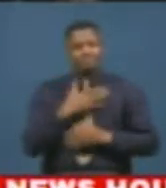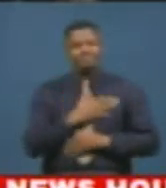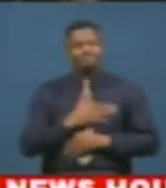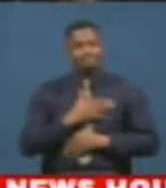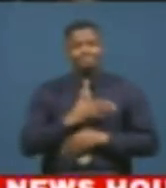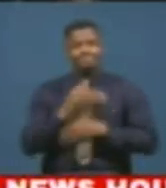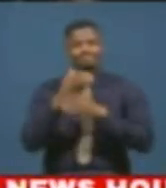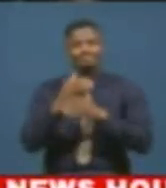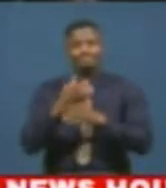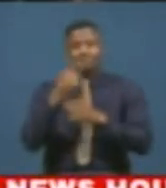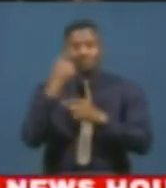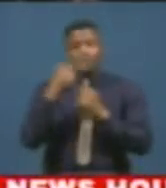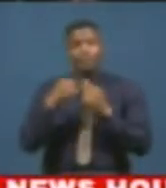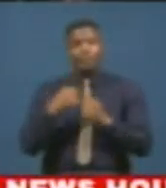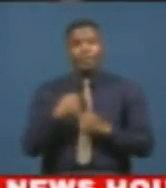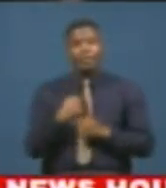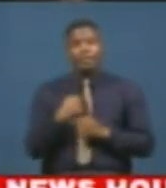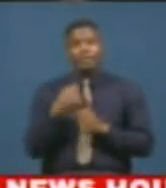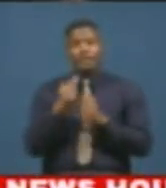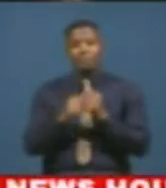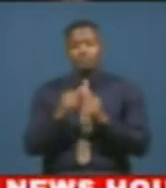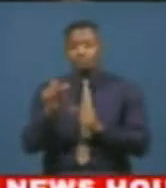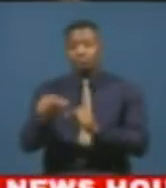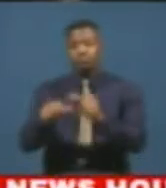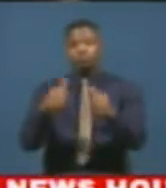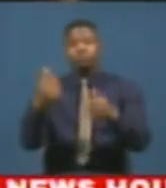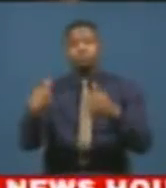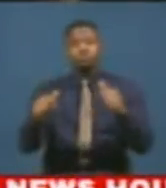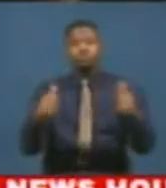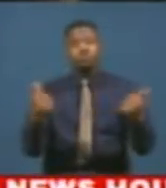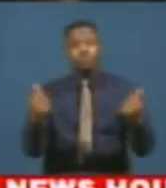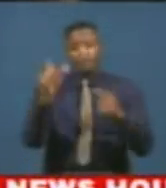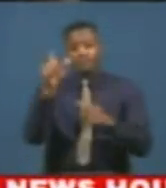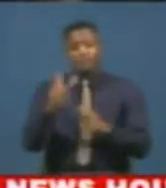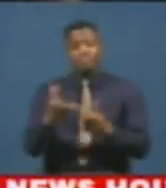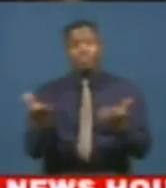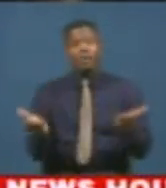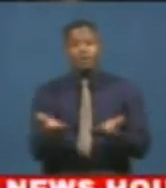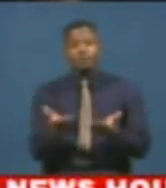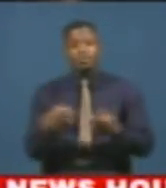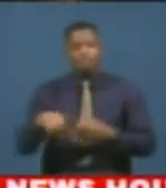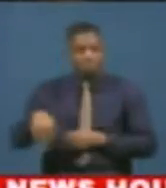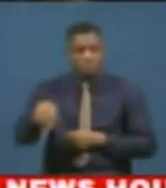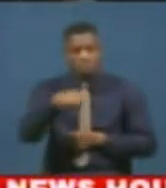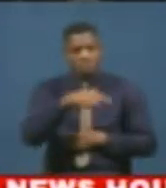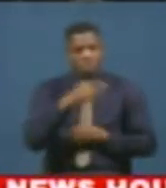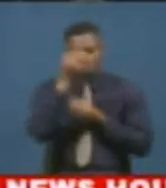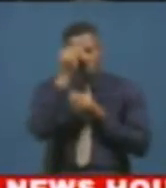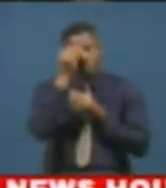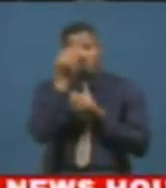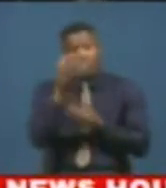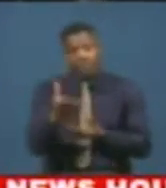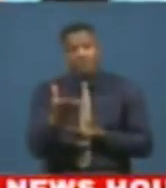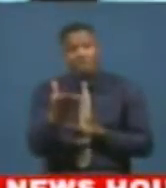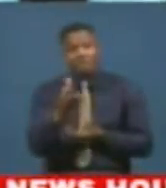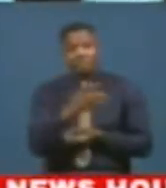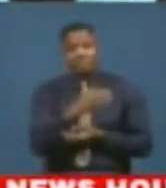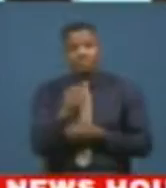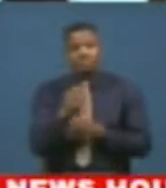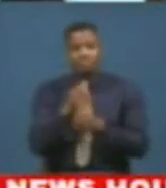about me and about everybody who is here. So let us all obey and